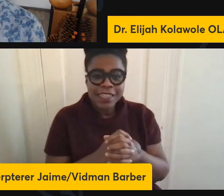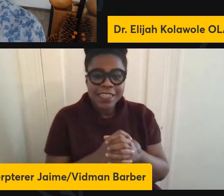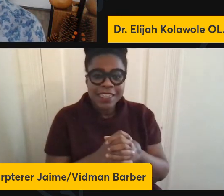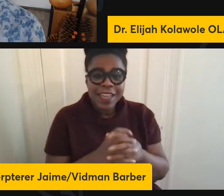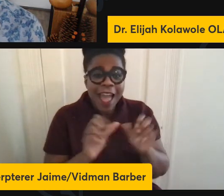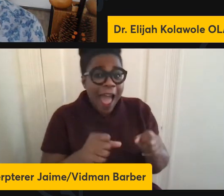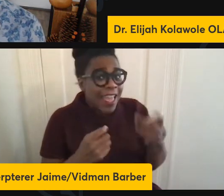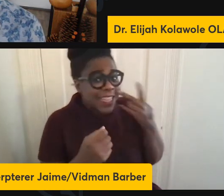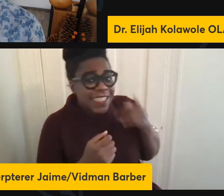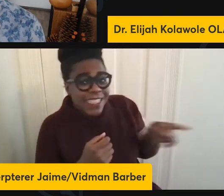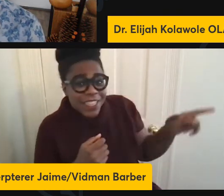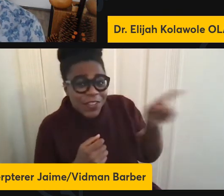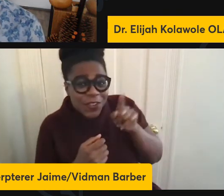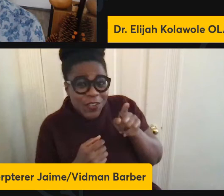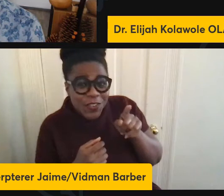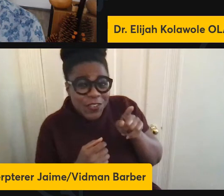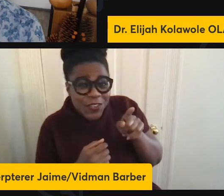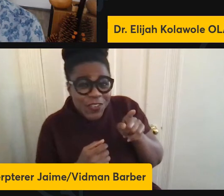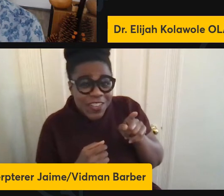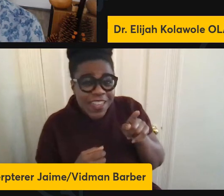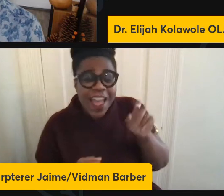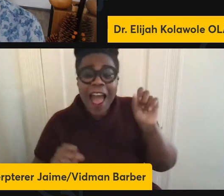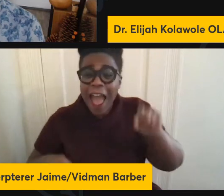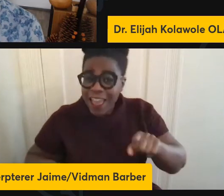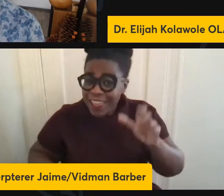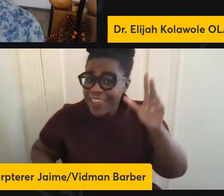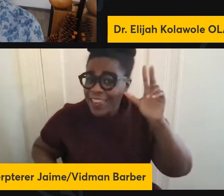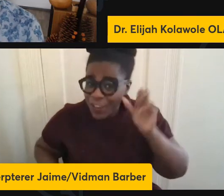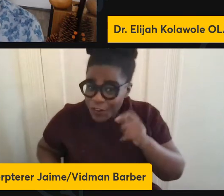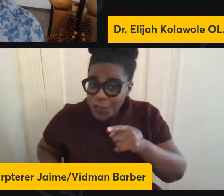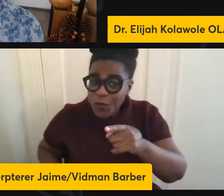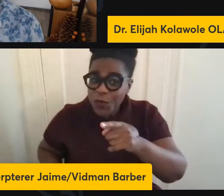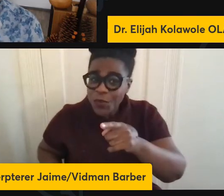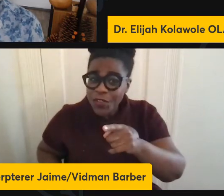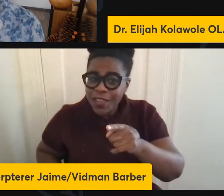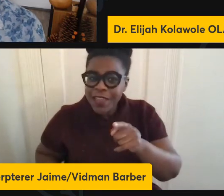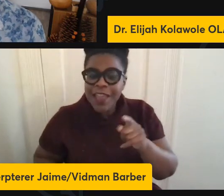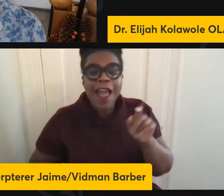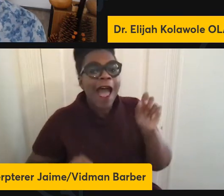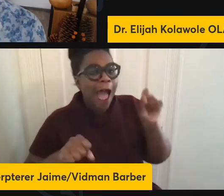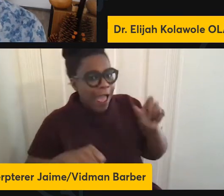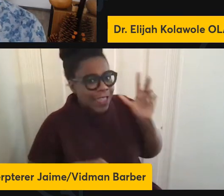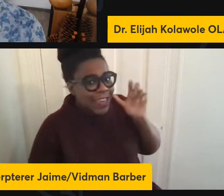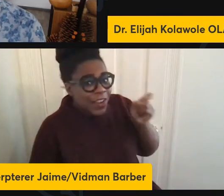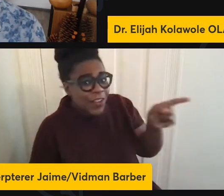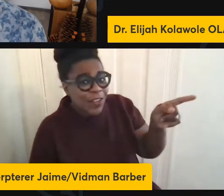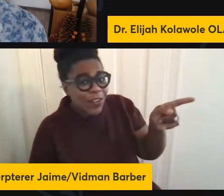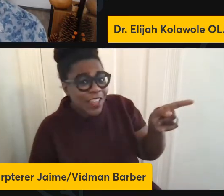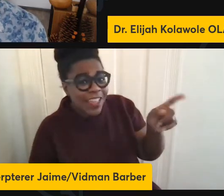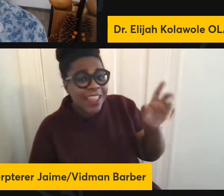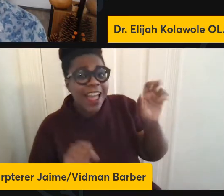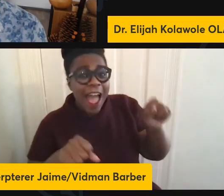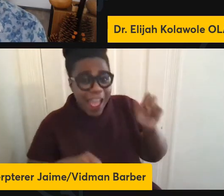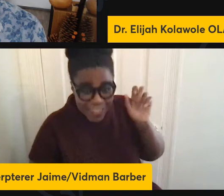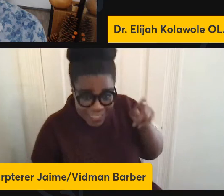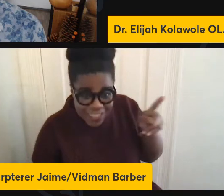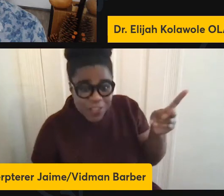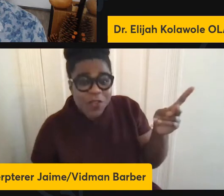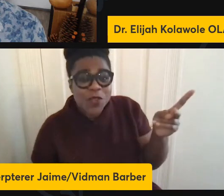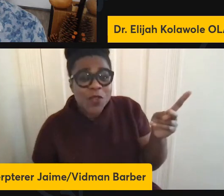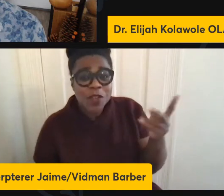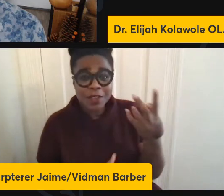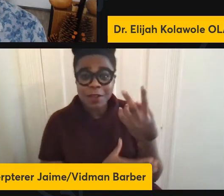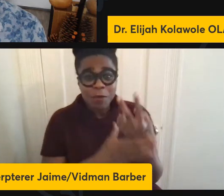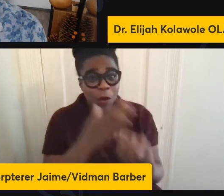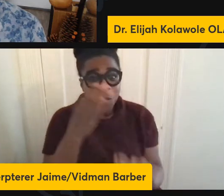I can see you. Okay, I can hear you. We can't see you. I can hear you. I can see you. I can see the two